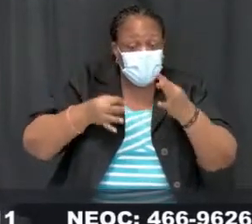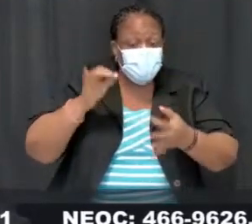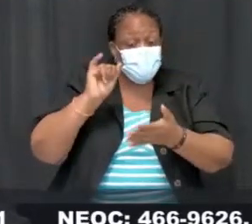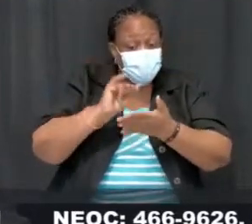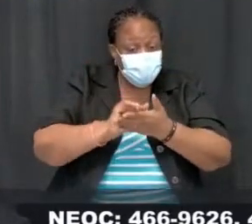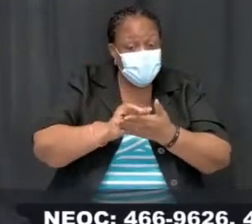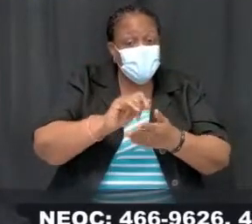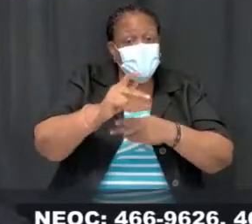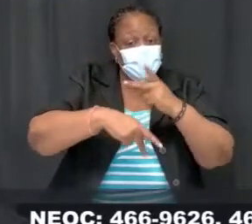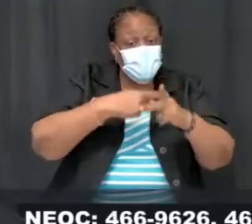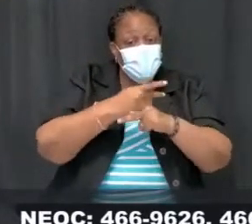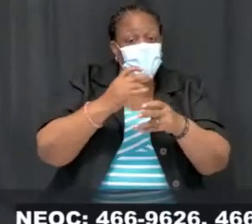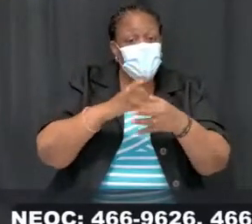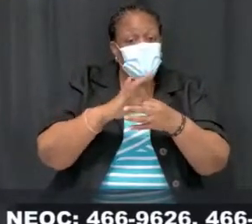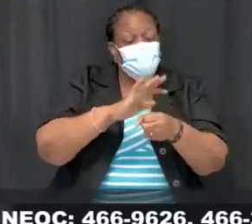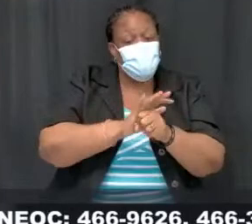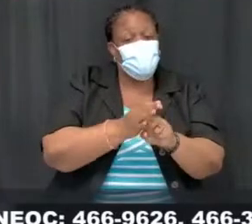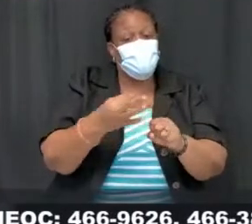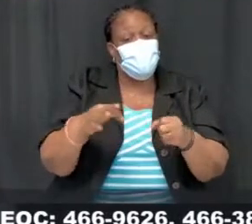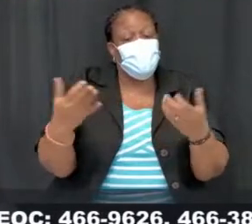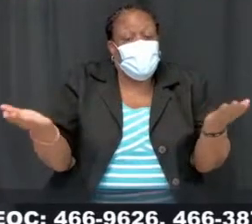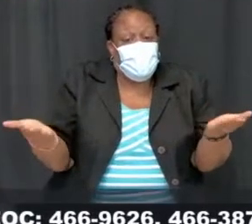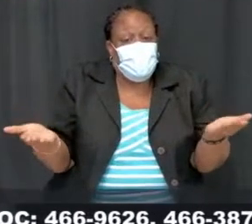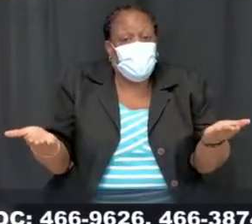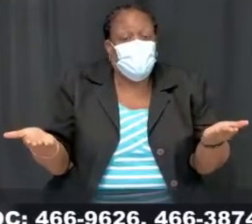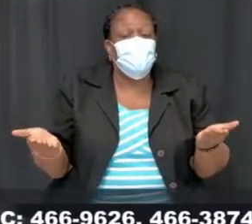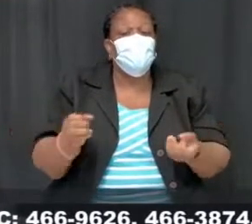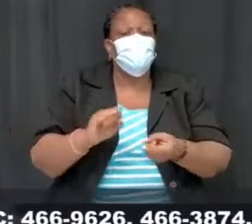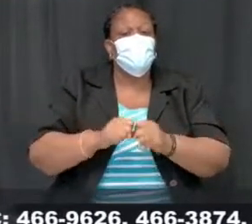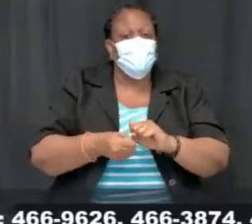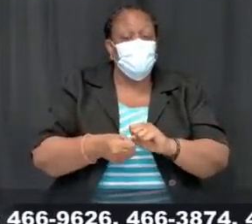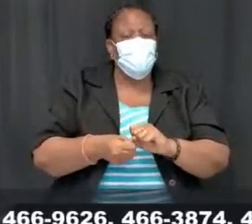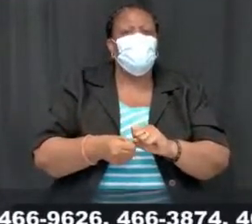protect ourselves against the Delta variant is by getting vaccinated.